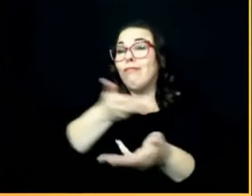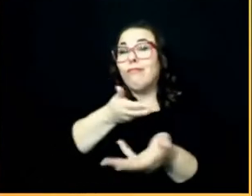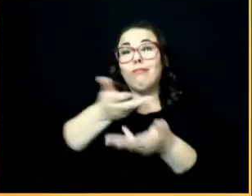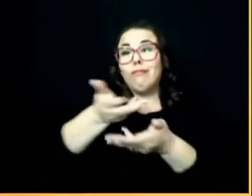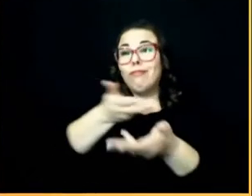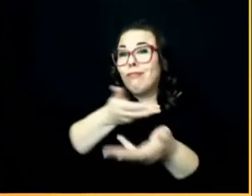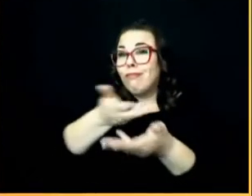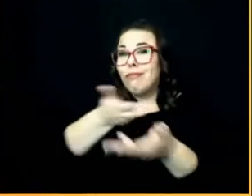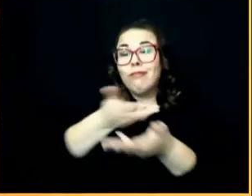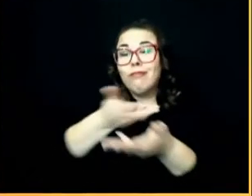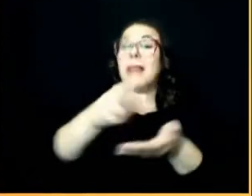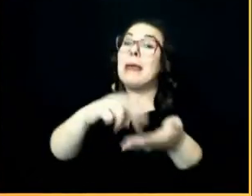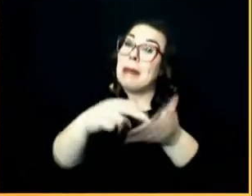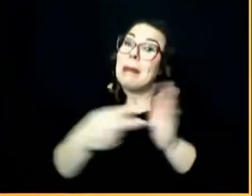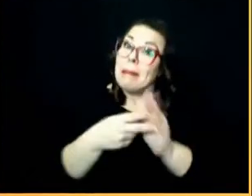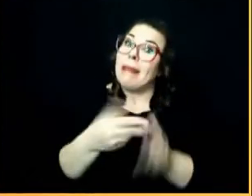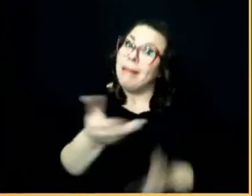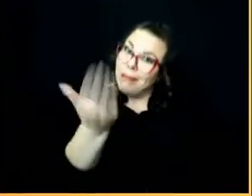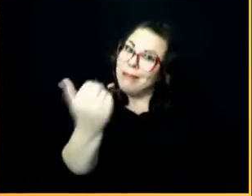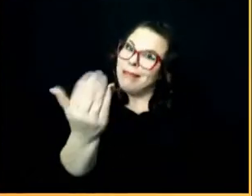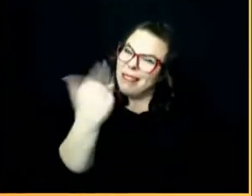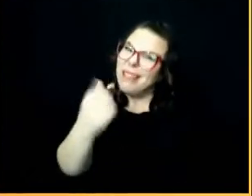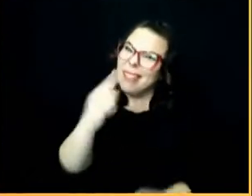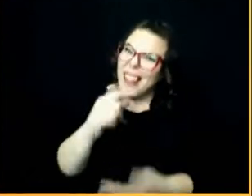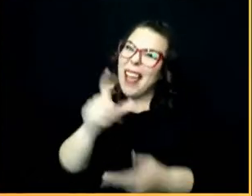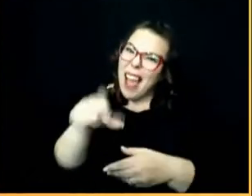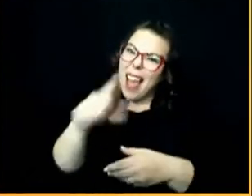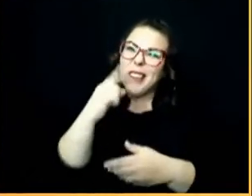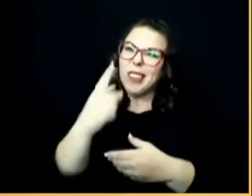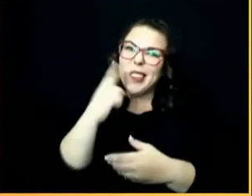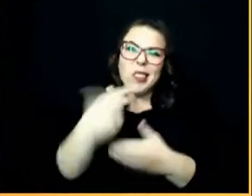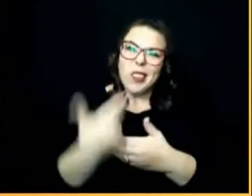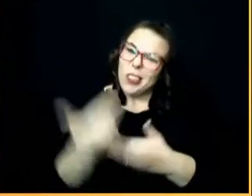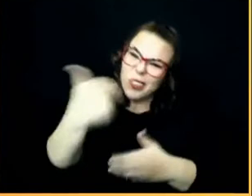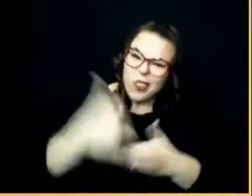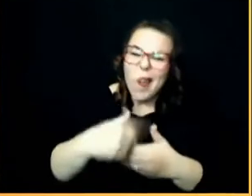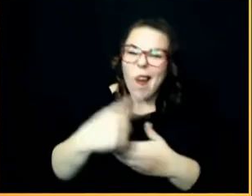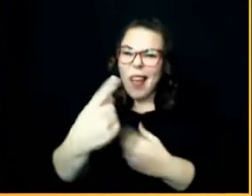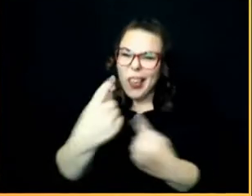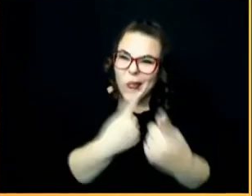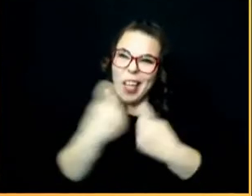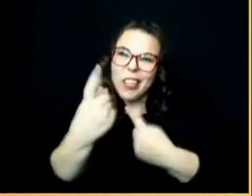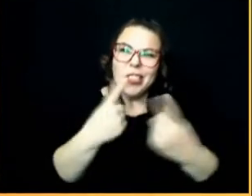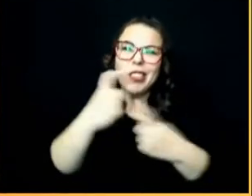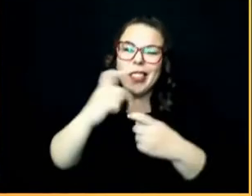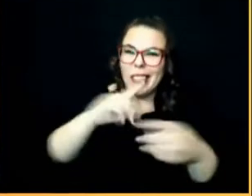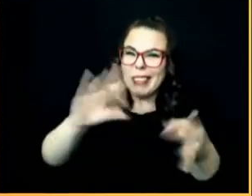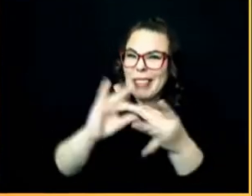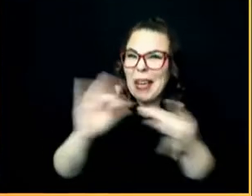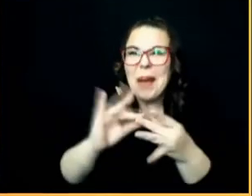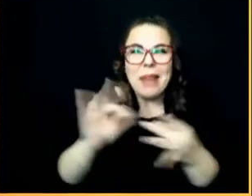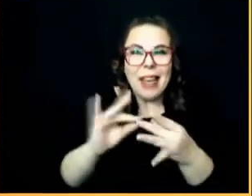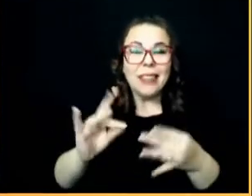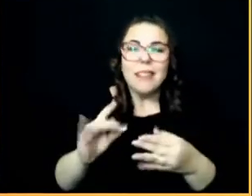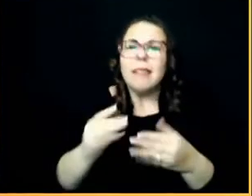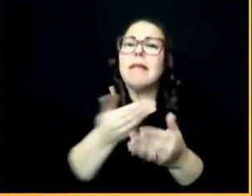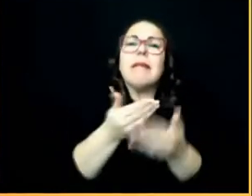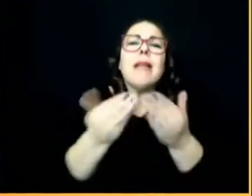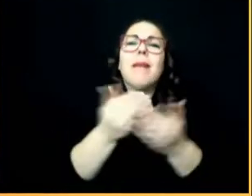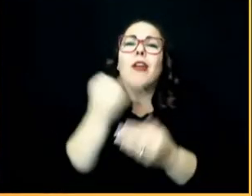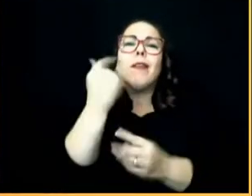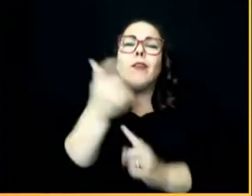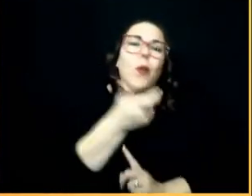interact. So of course, however you are watching us on YouTube or on Facebook, make sure that you join